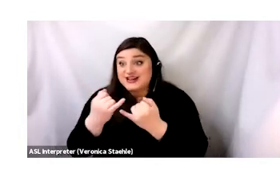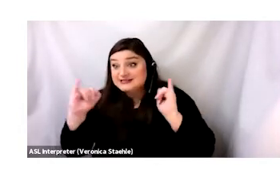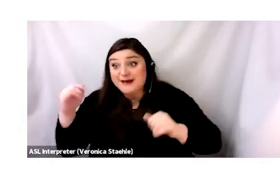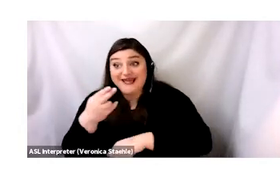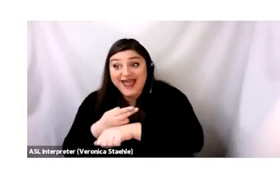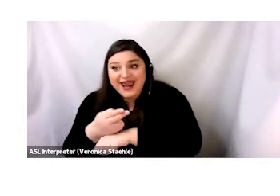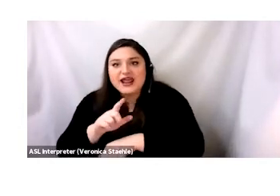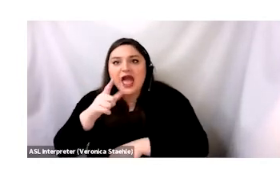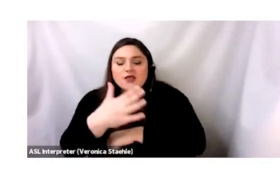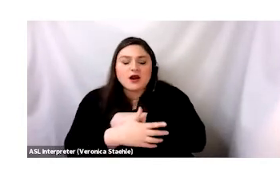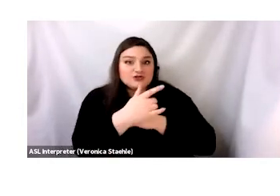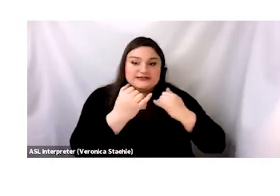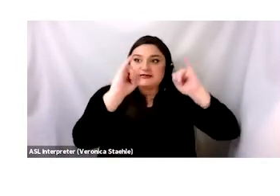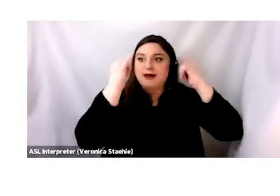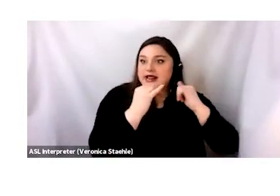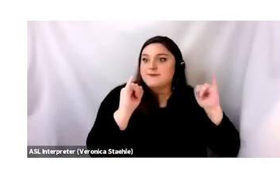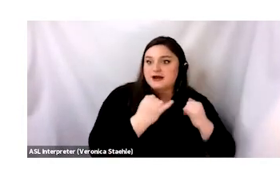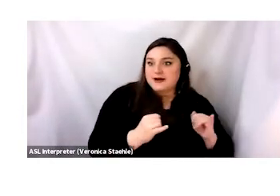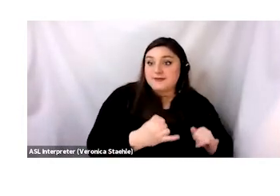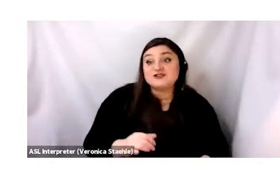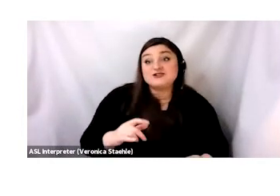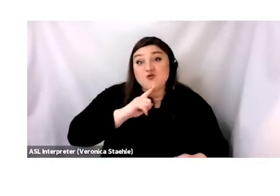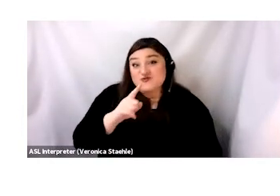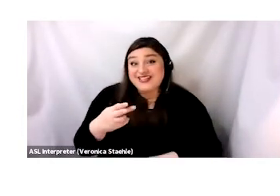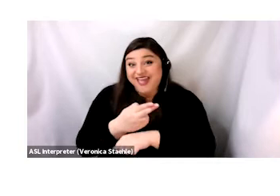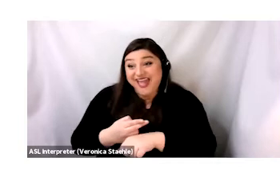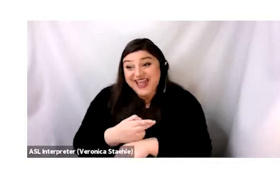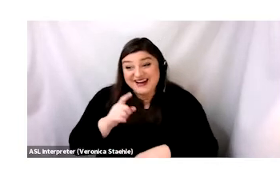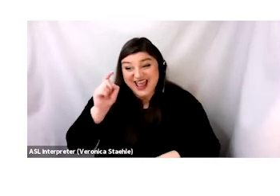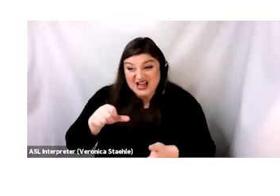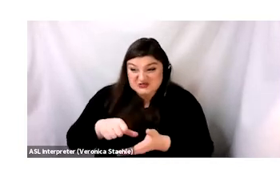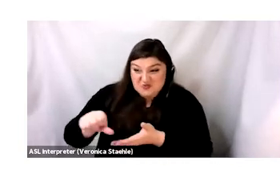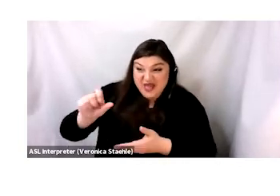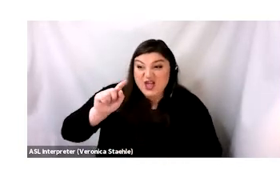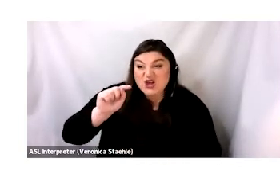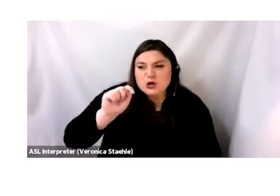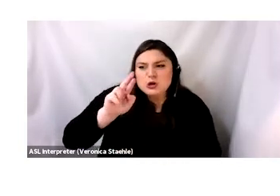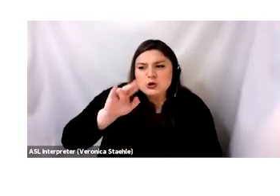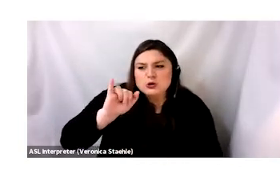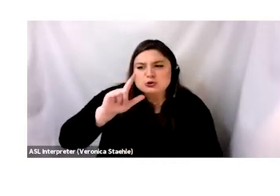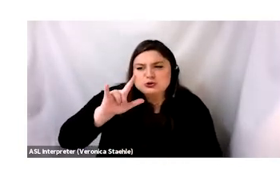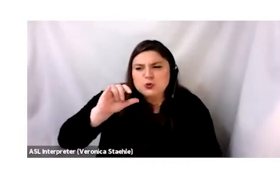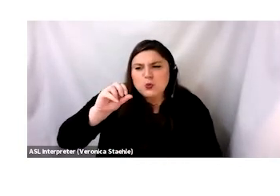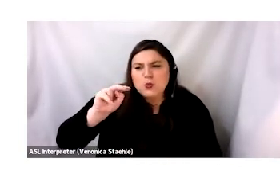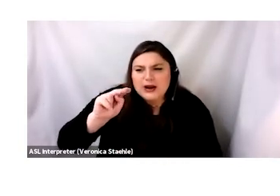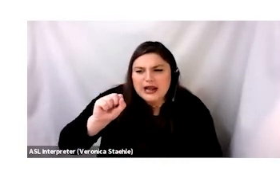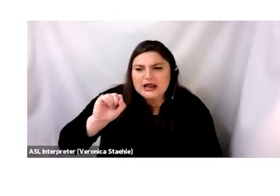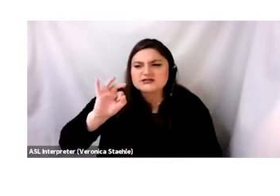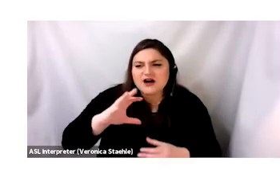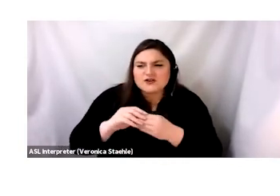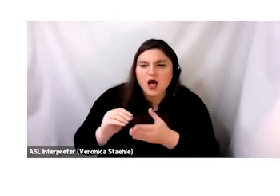reason why Haiti had to pay billions, actually trillions of dollars back to France was because they were such an important and